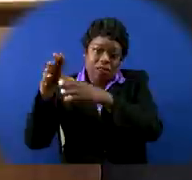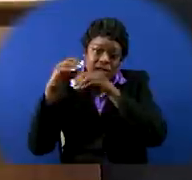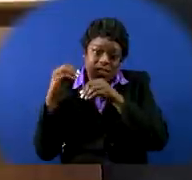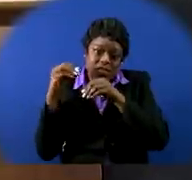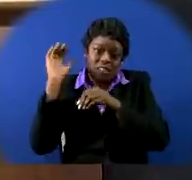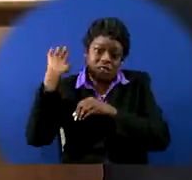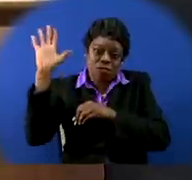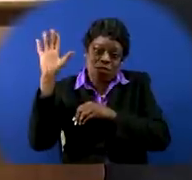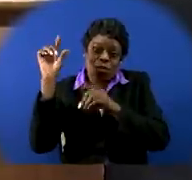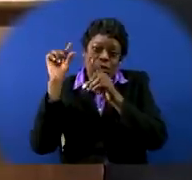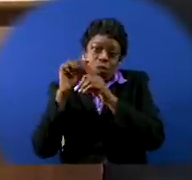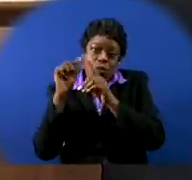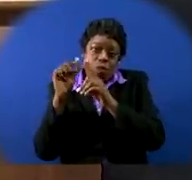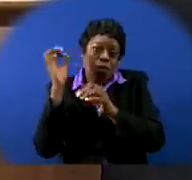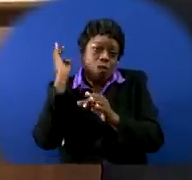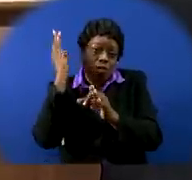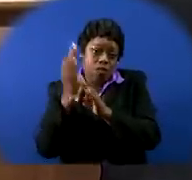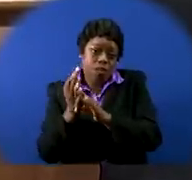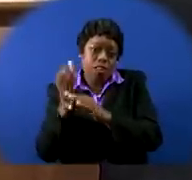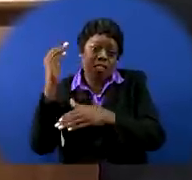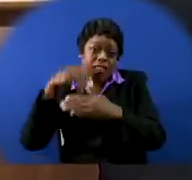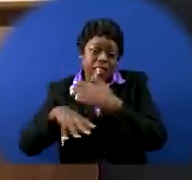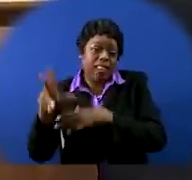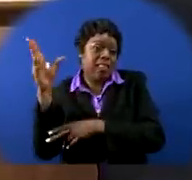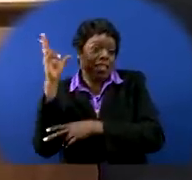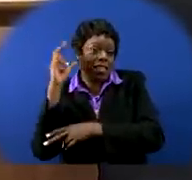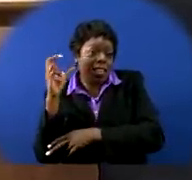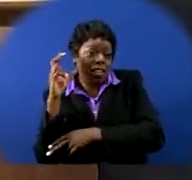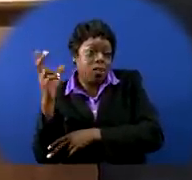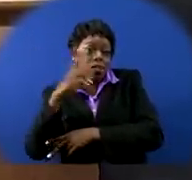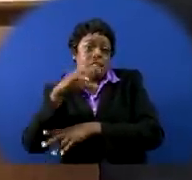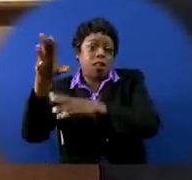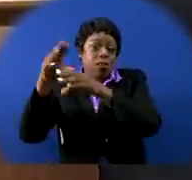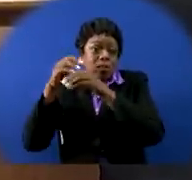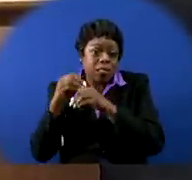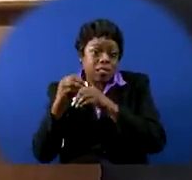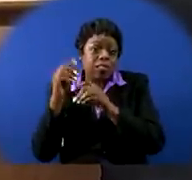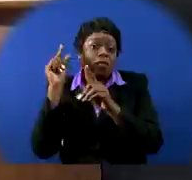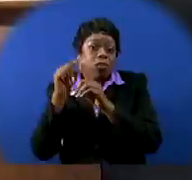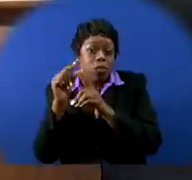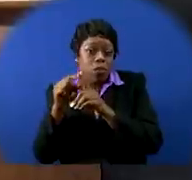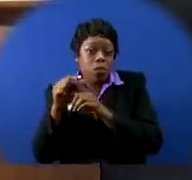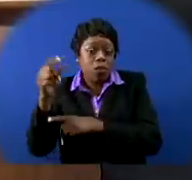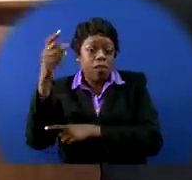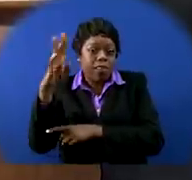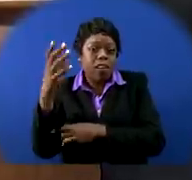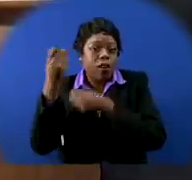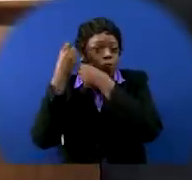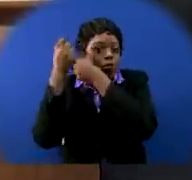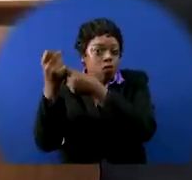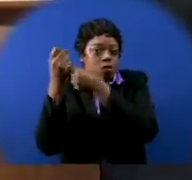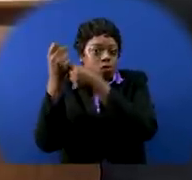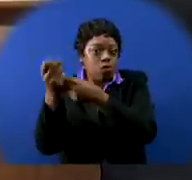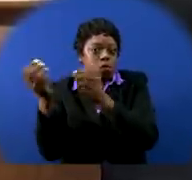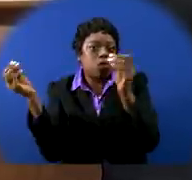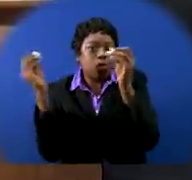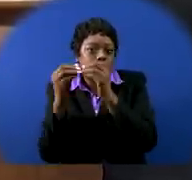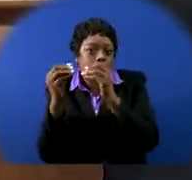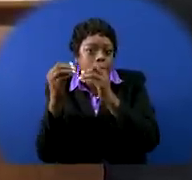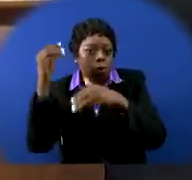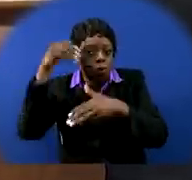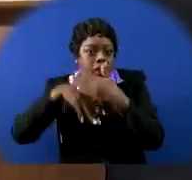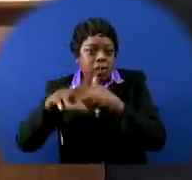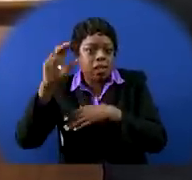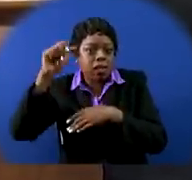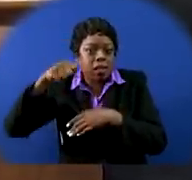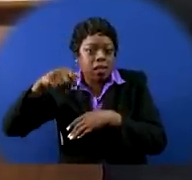hearing, and hearing by the word of God. May our faith be increased so we will trust you even the more in April than we did in the month of